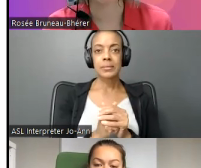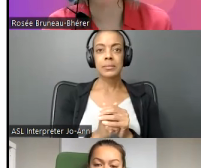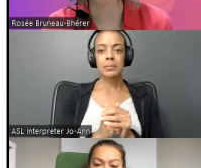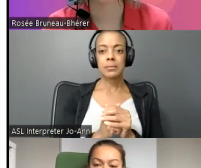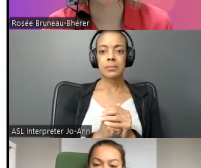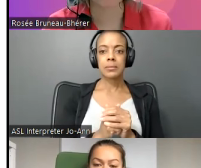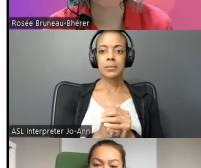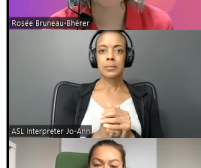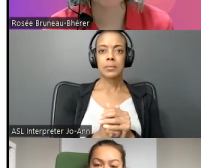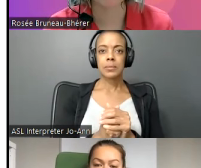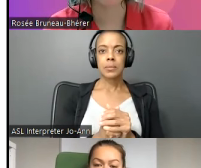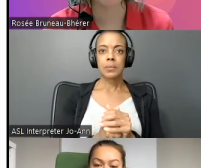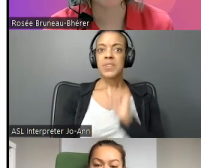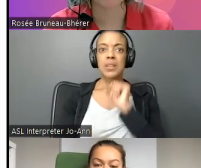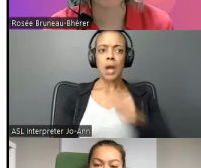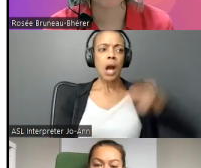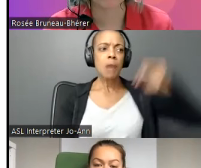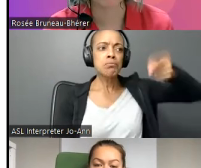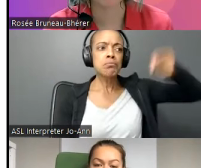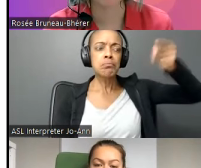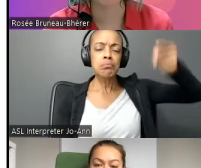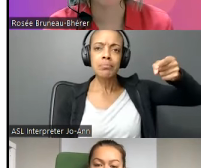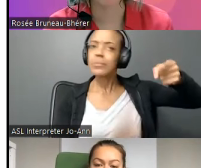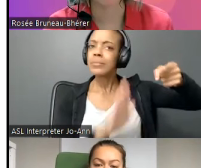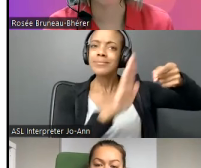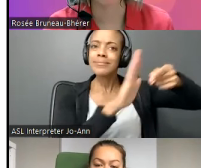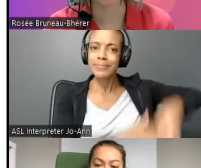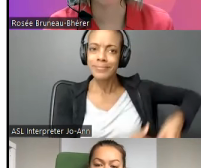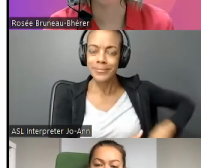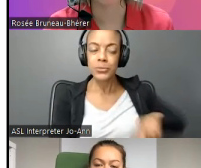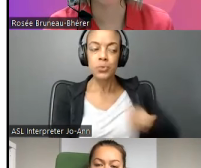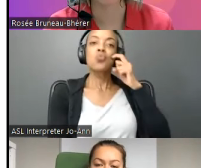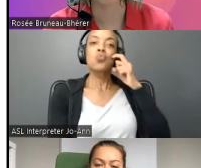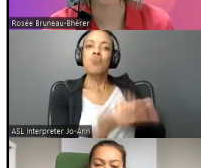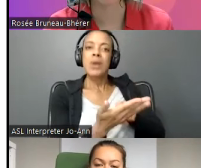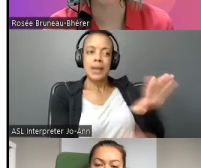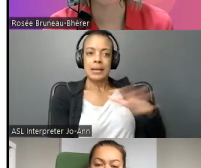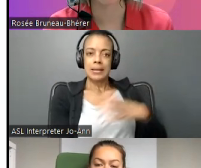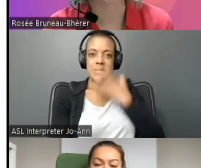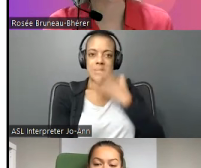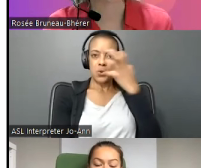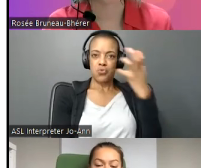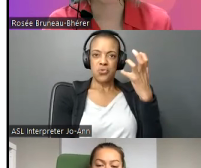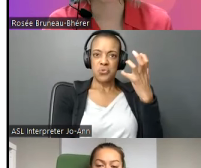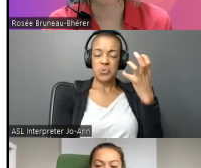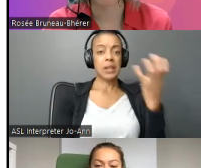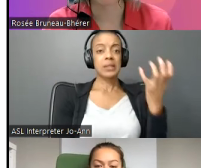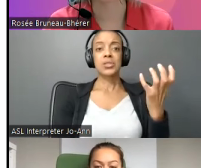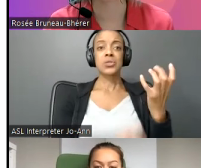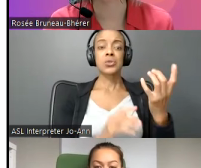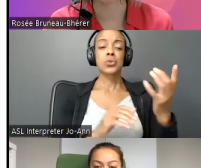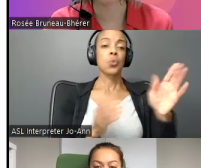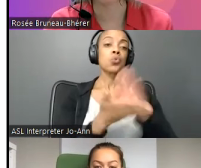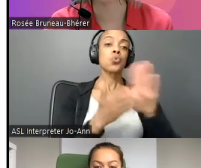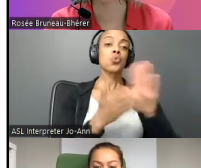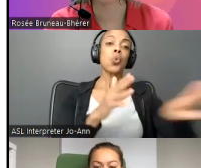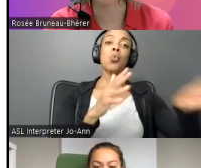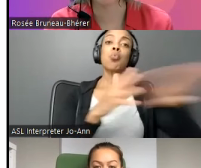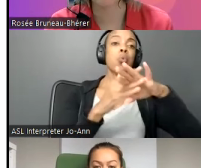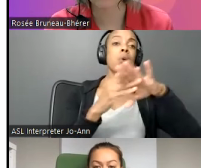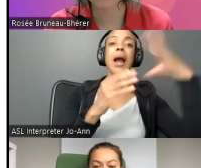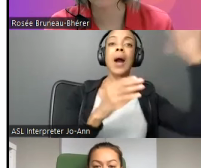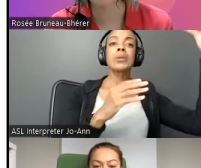being angry, but we take note that he's angry. You're coming back from recess, you're in the classroom, nothing's working. Well,